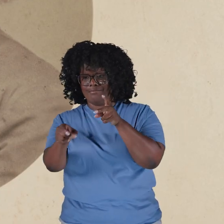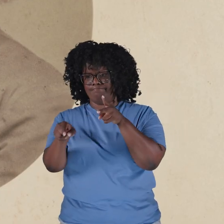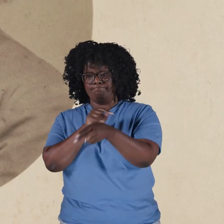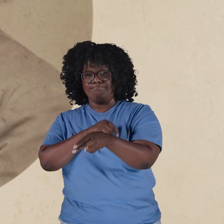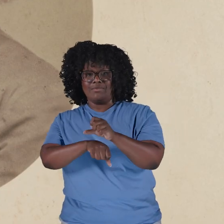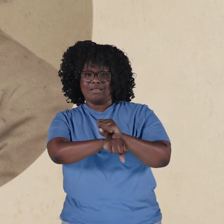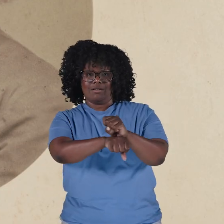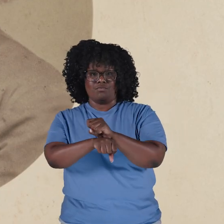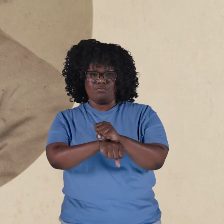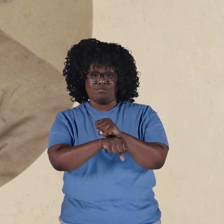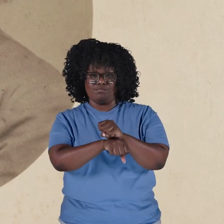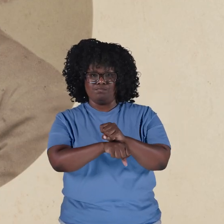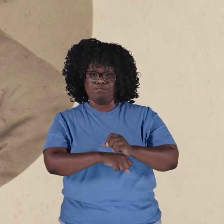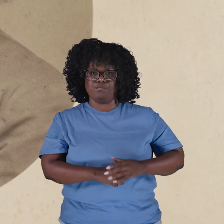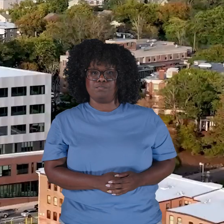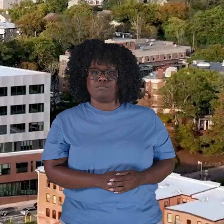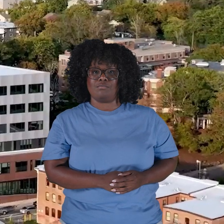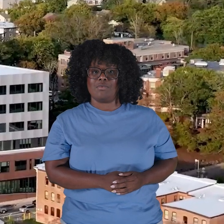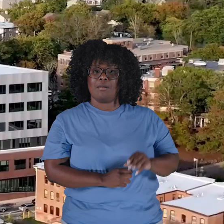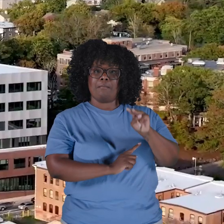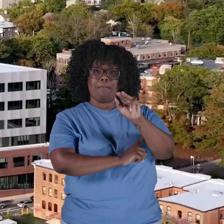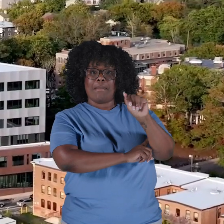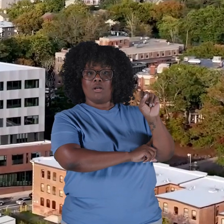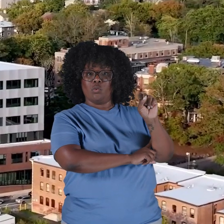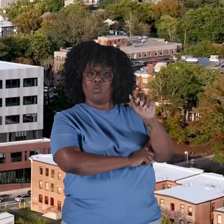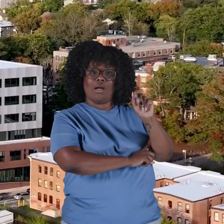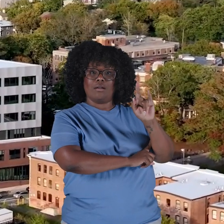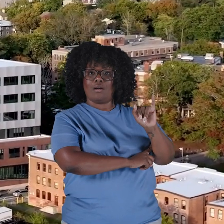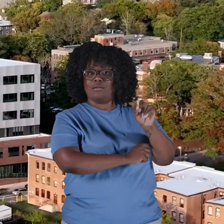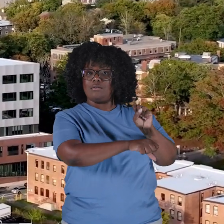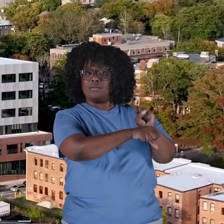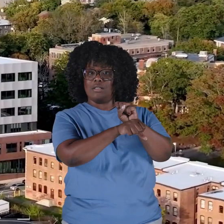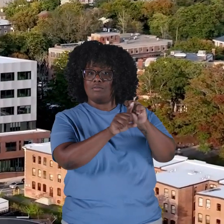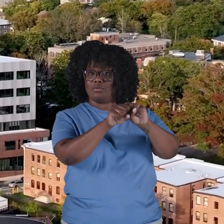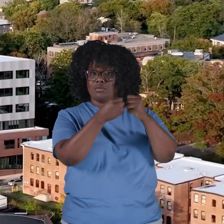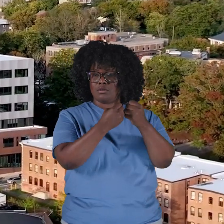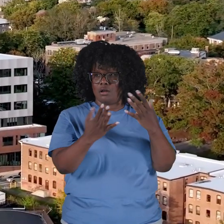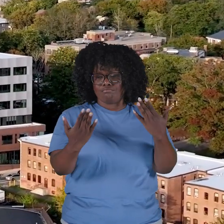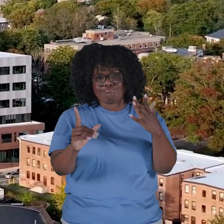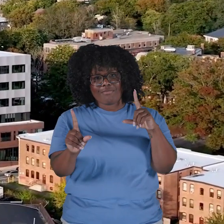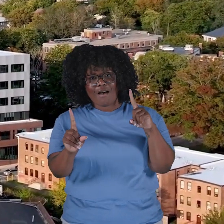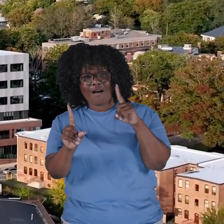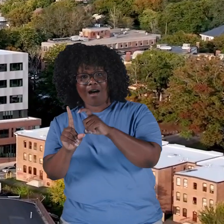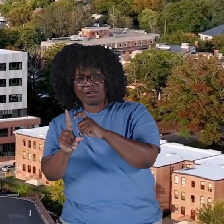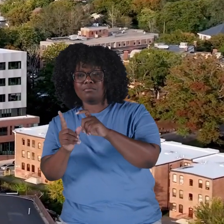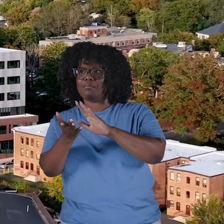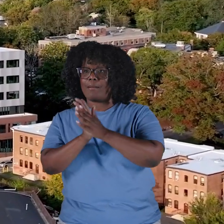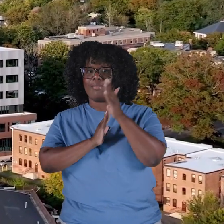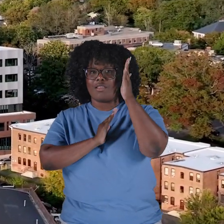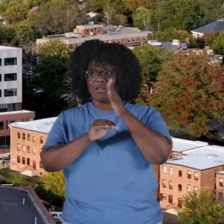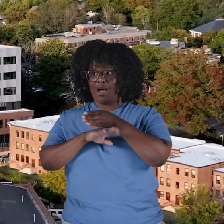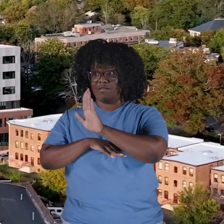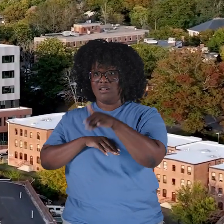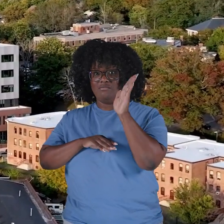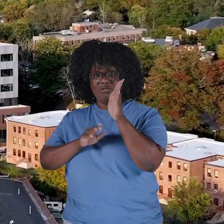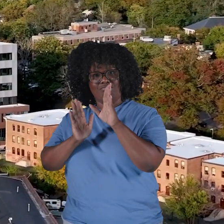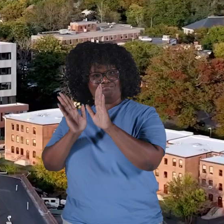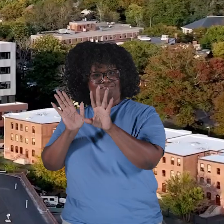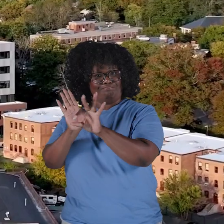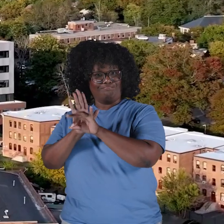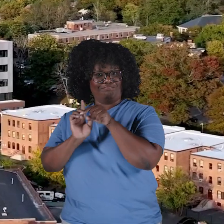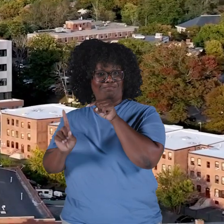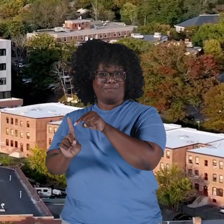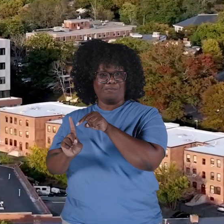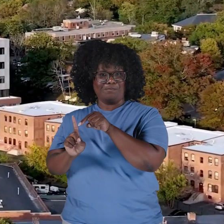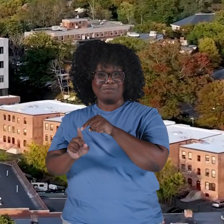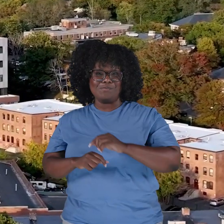for the end of enslavement. The Massachusetts Anti-Slavery Society asked him to be a lecturer after